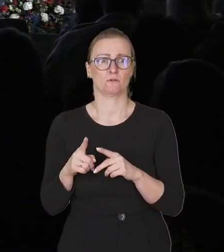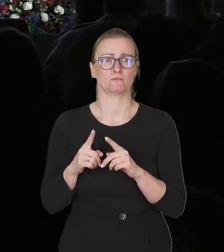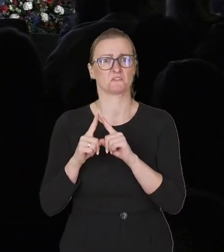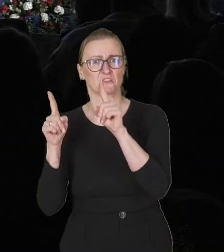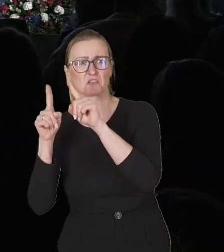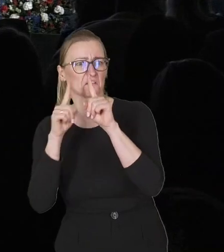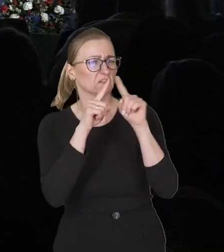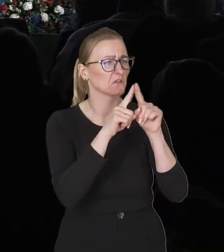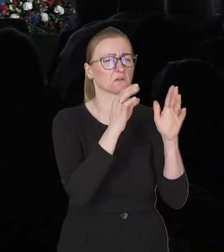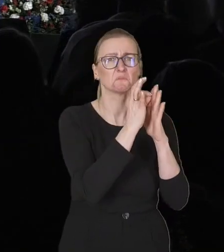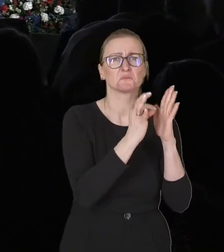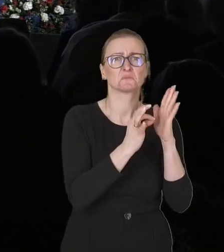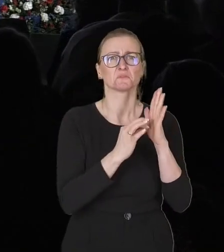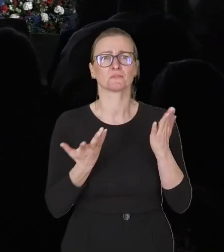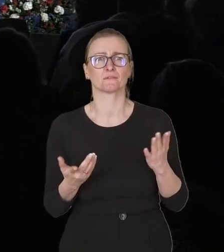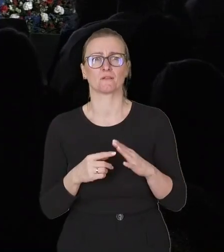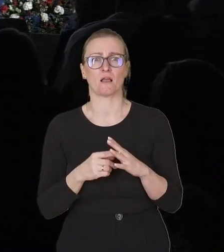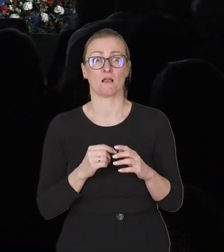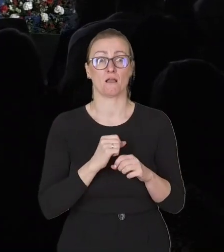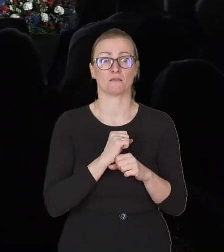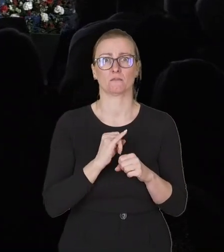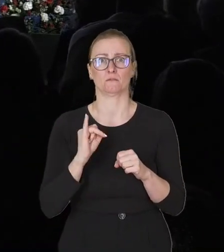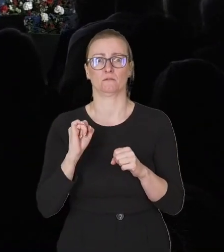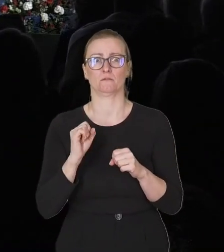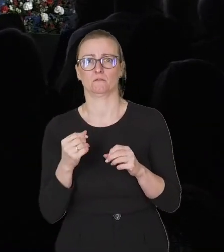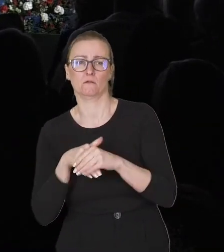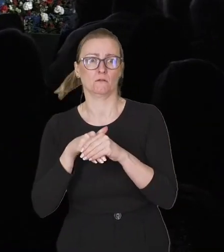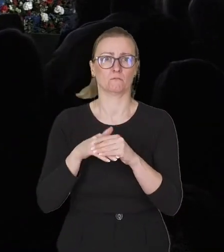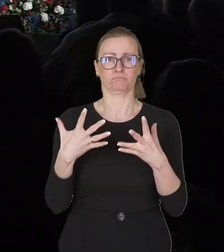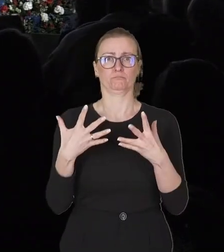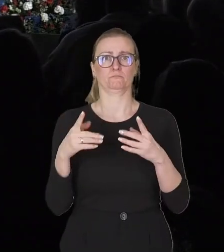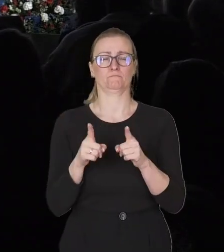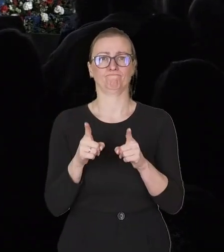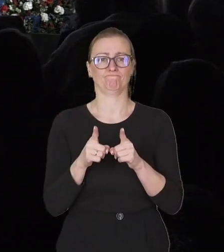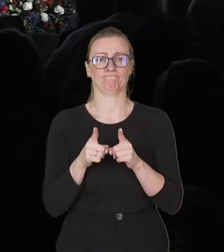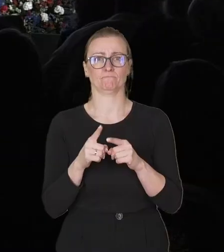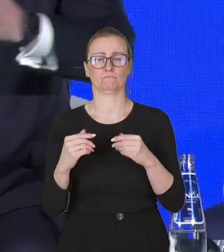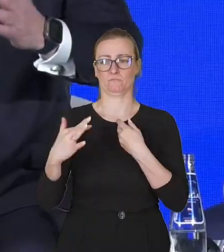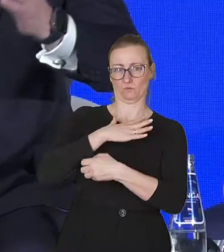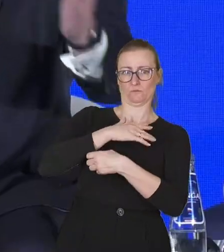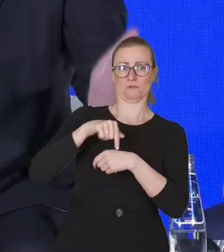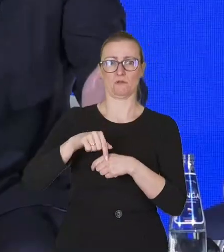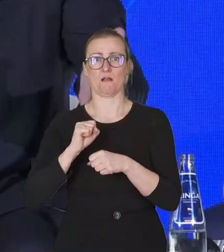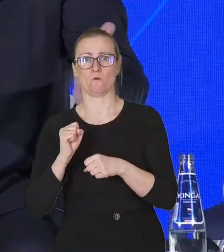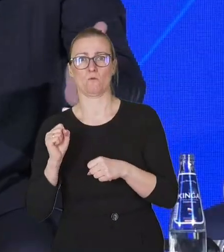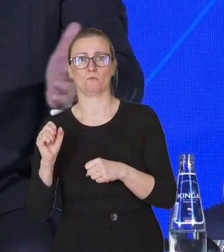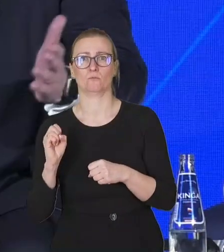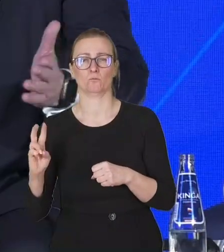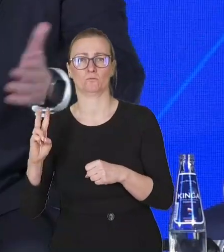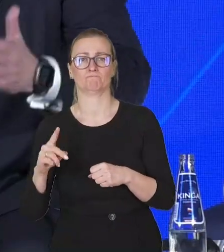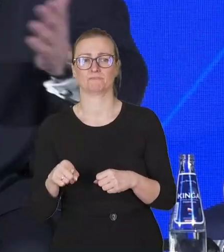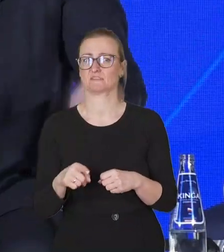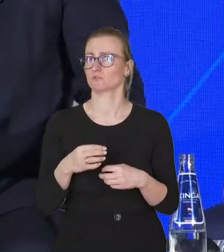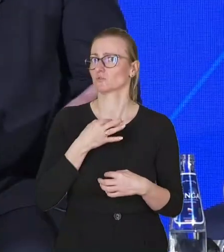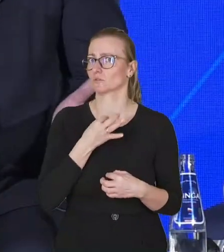so on. But there are internal threats, and I can feel it every day in the European Parliament, because also the Parliament turned to the right, definitely. Some